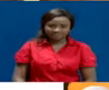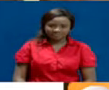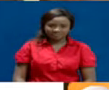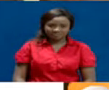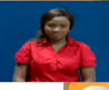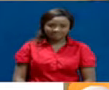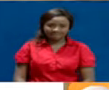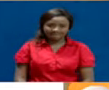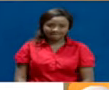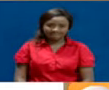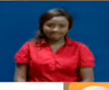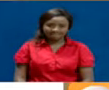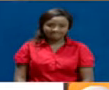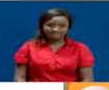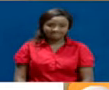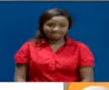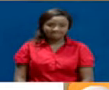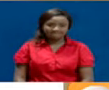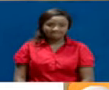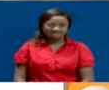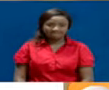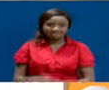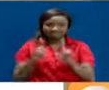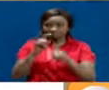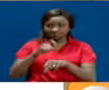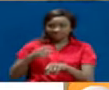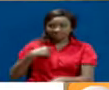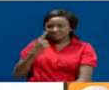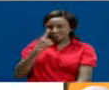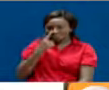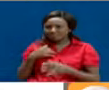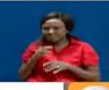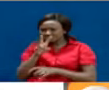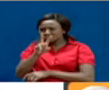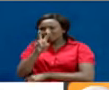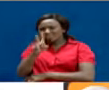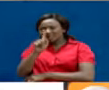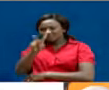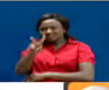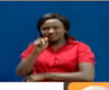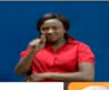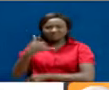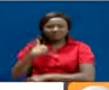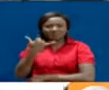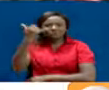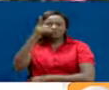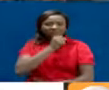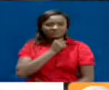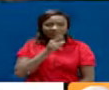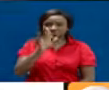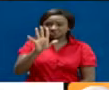behave like that. I was at home, but I could see what was happening. I called the